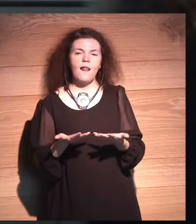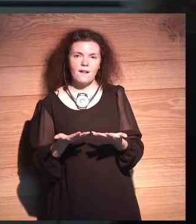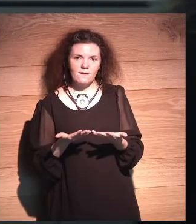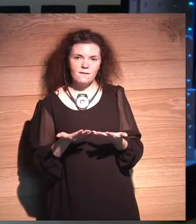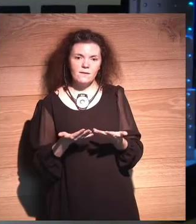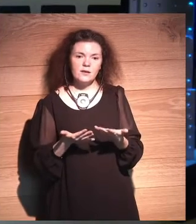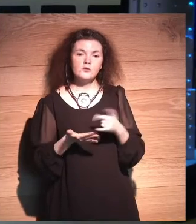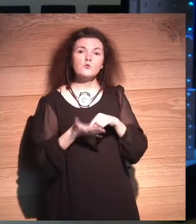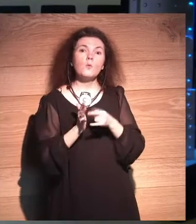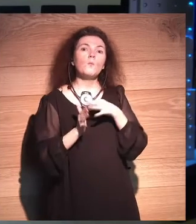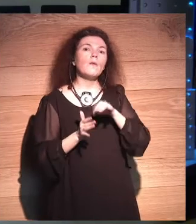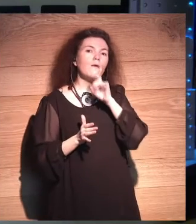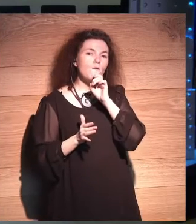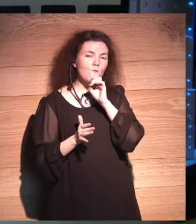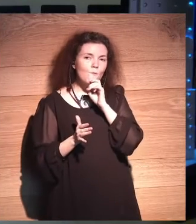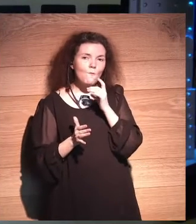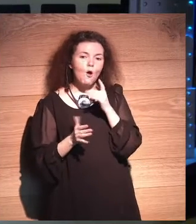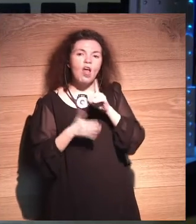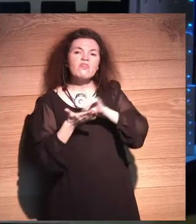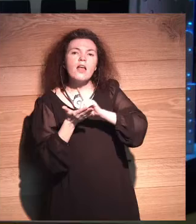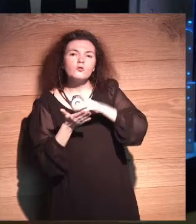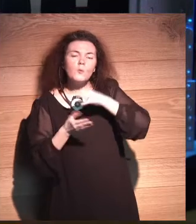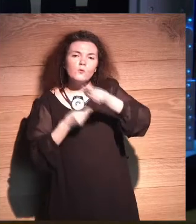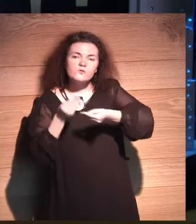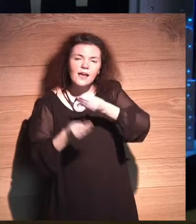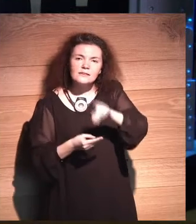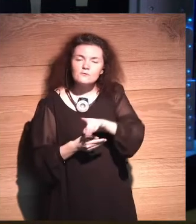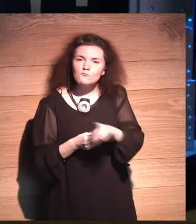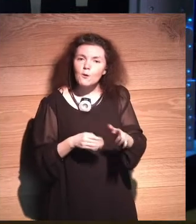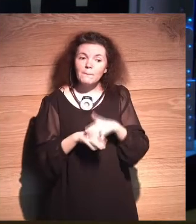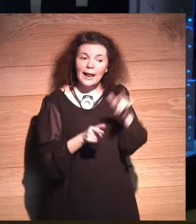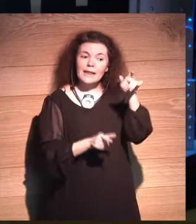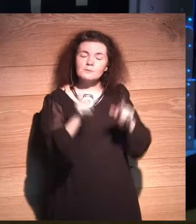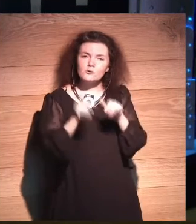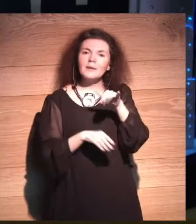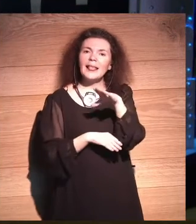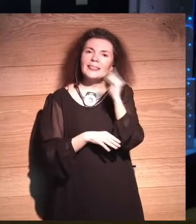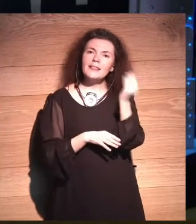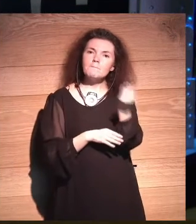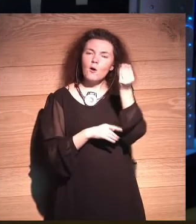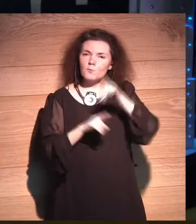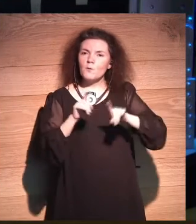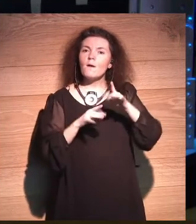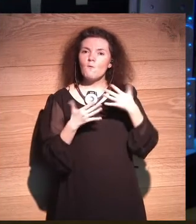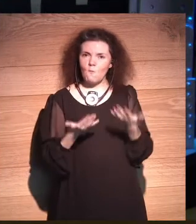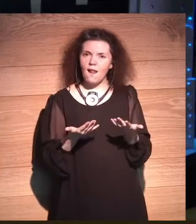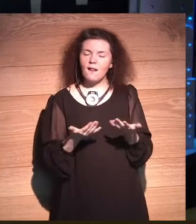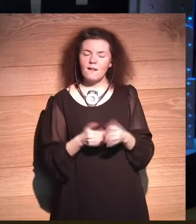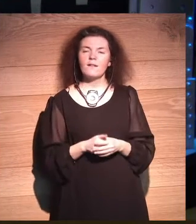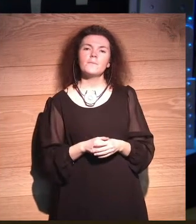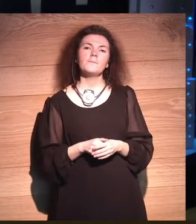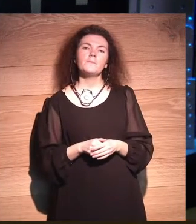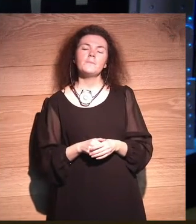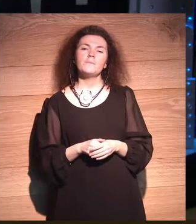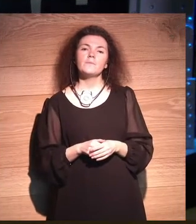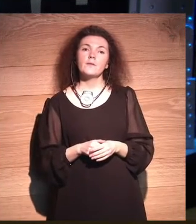use engagement with people to better understand what is the problem that I'm trying to solve before I ever get to the topic of how